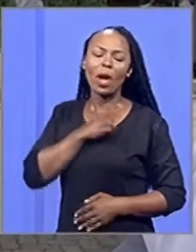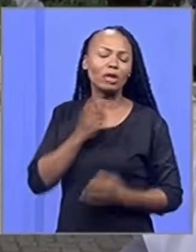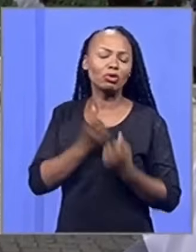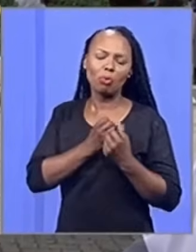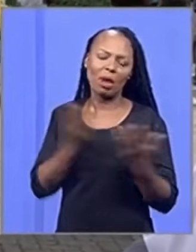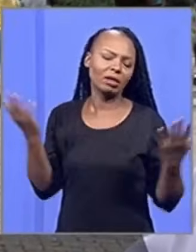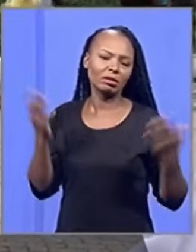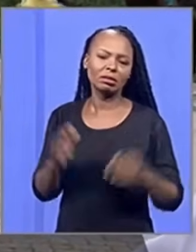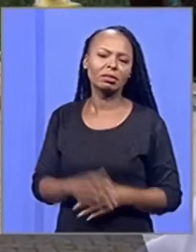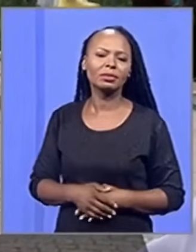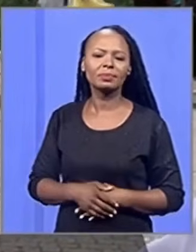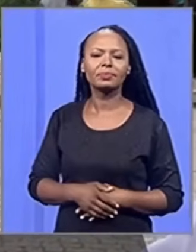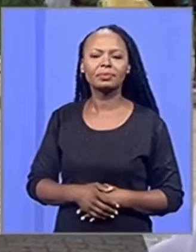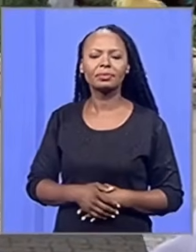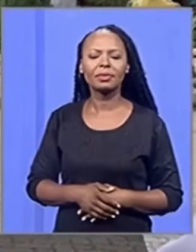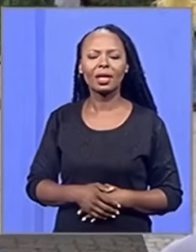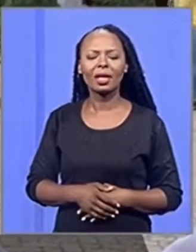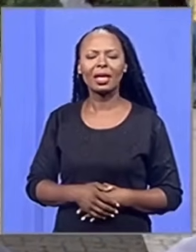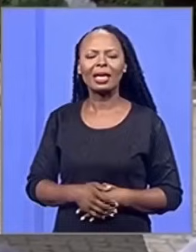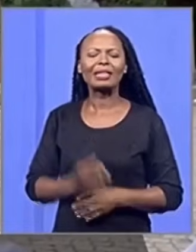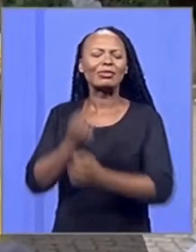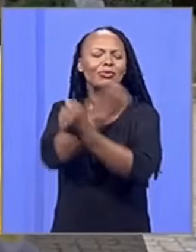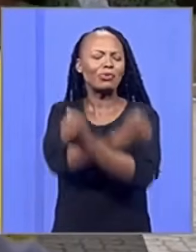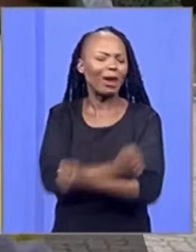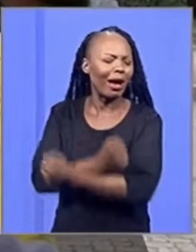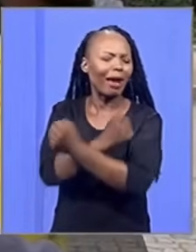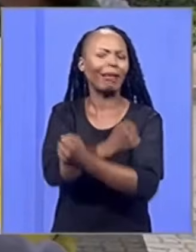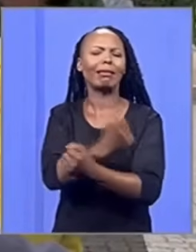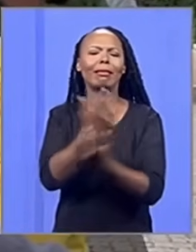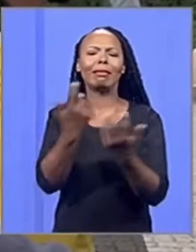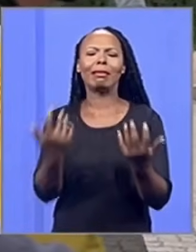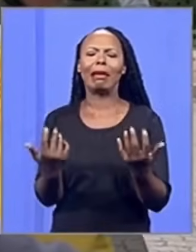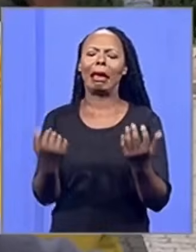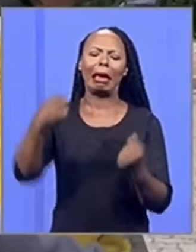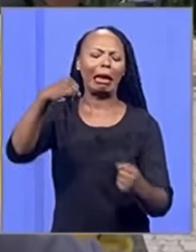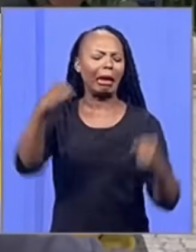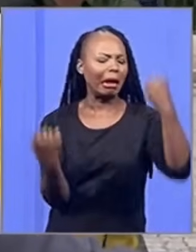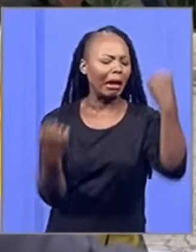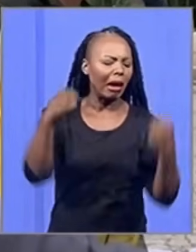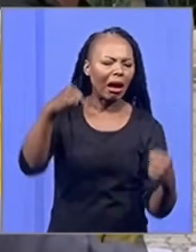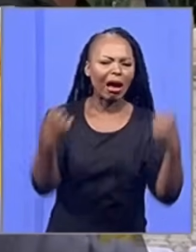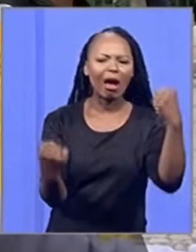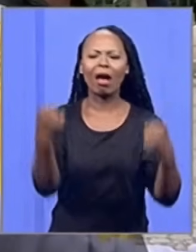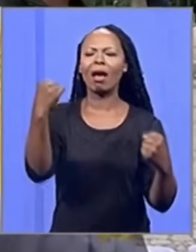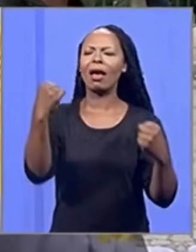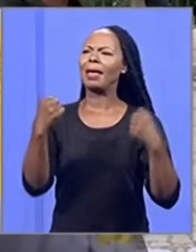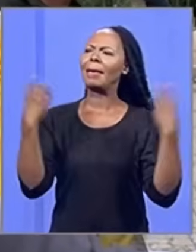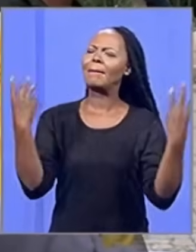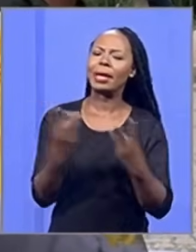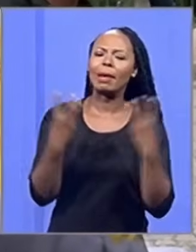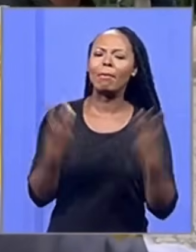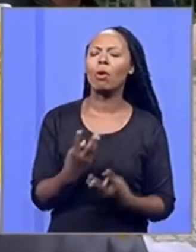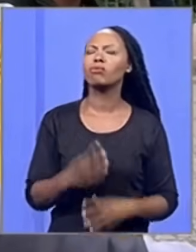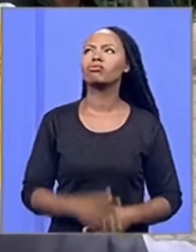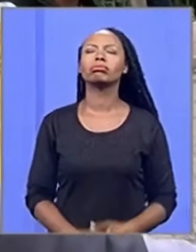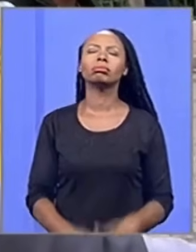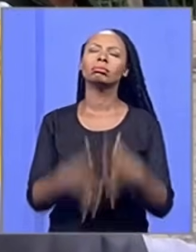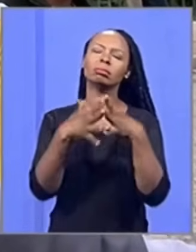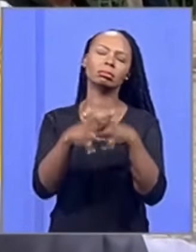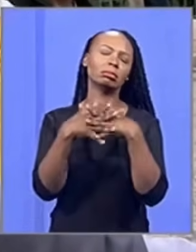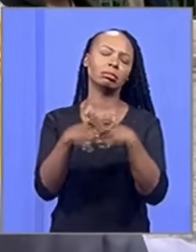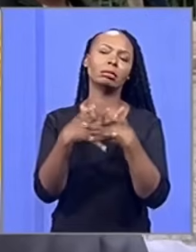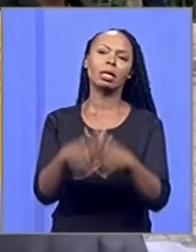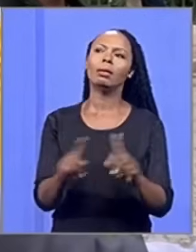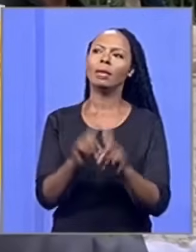much. There were trucks all over, the vehicles, people, but I'm surprised